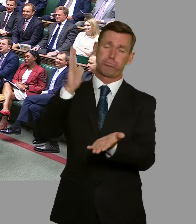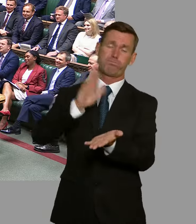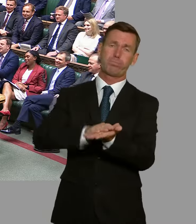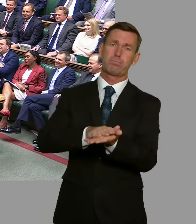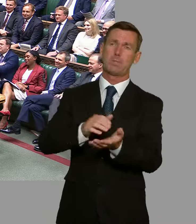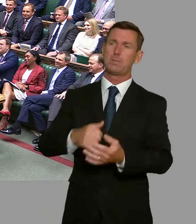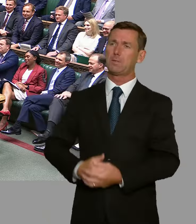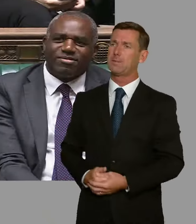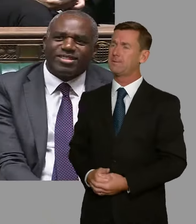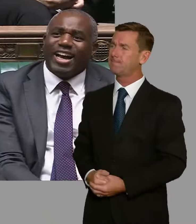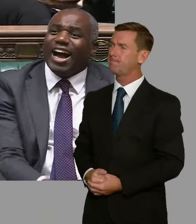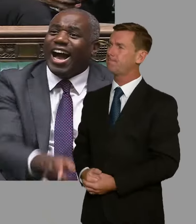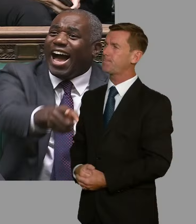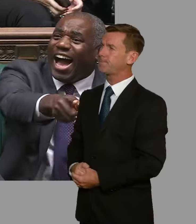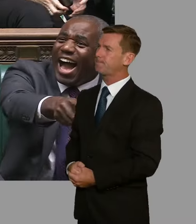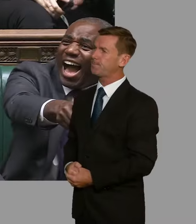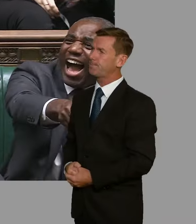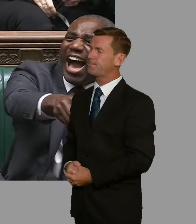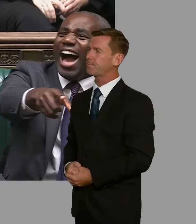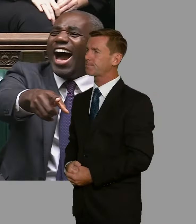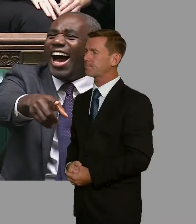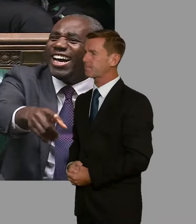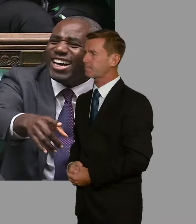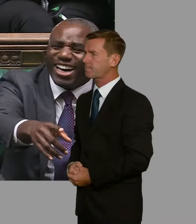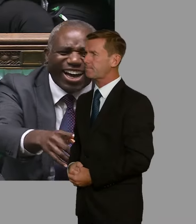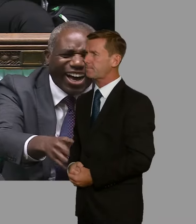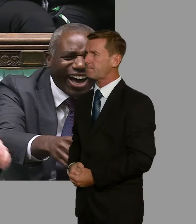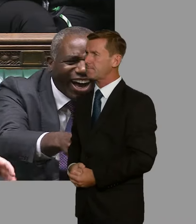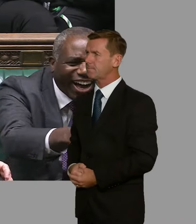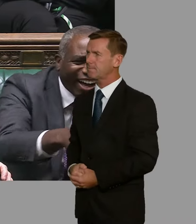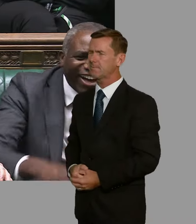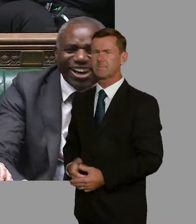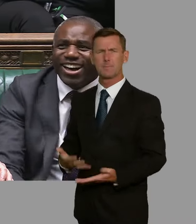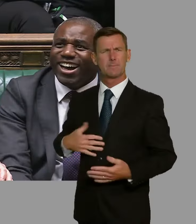Was it Kwasi Kwarteng that he replaced?